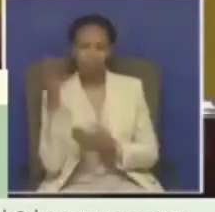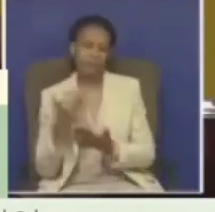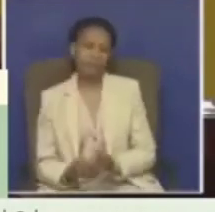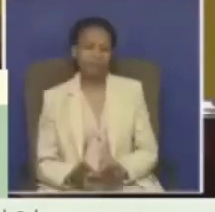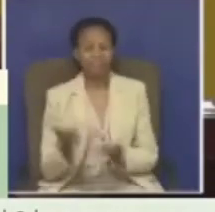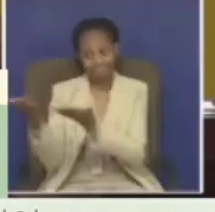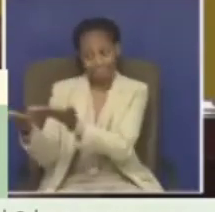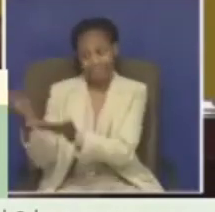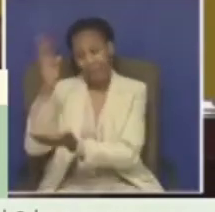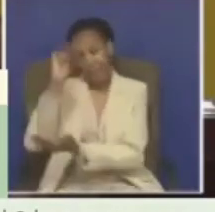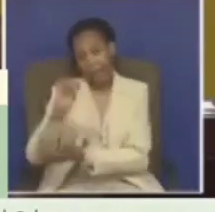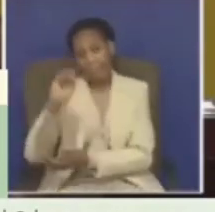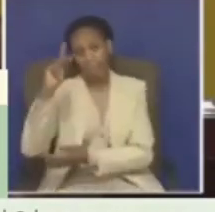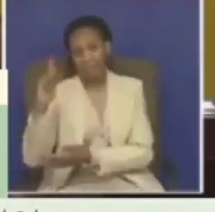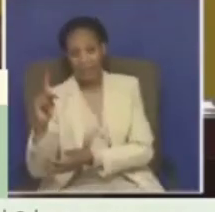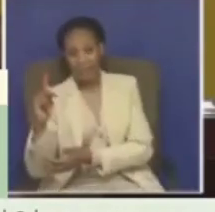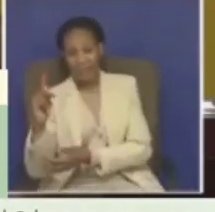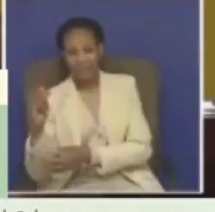MK Party,